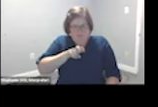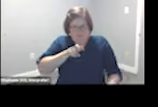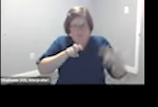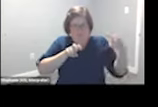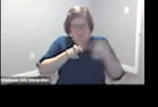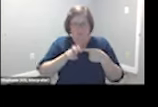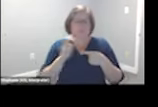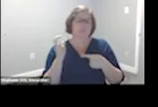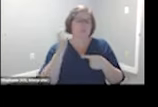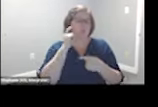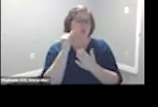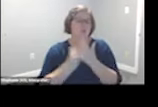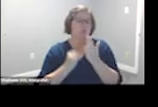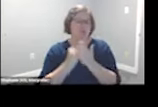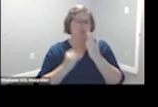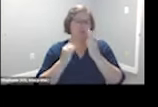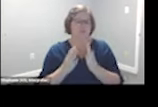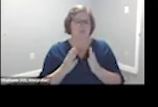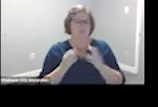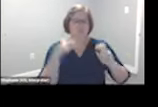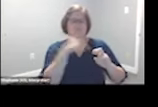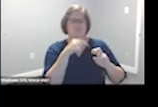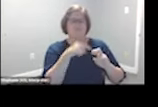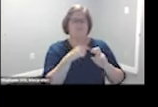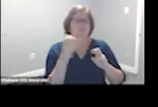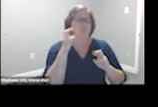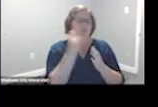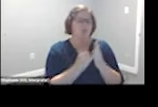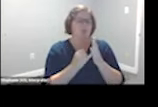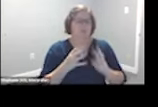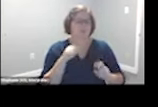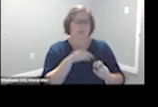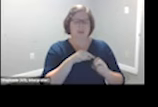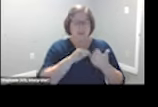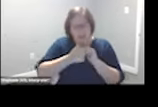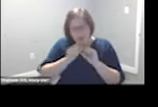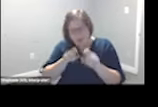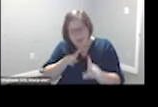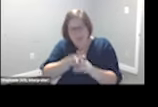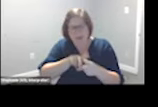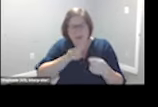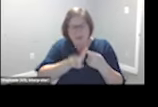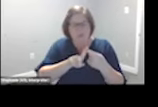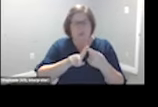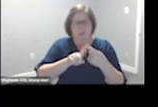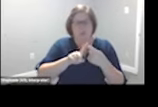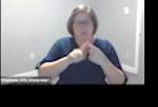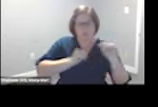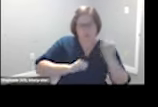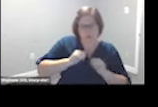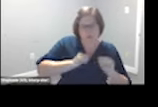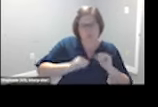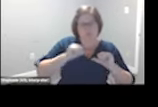artist. So she wanted to see how these kinds of images could possibly apply to theatre or art installations, but she was also really interested in learning